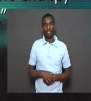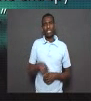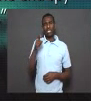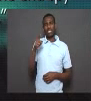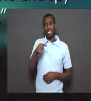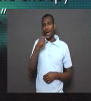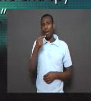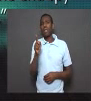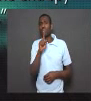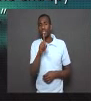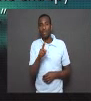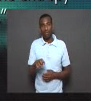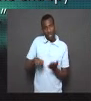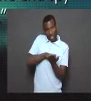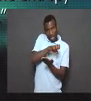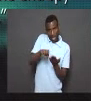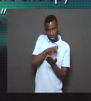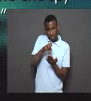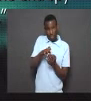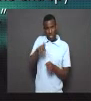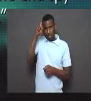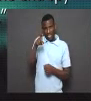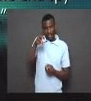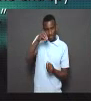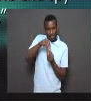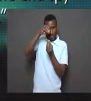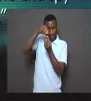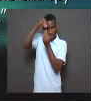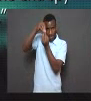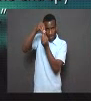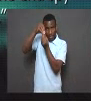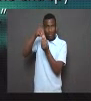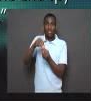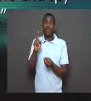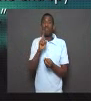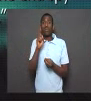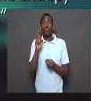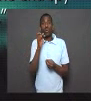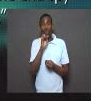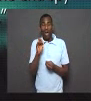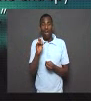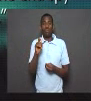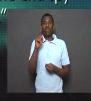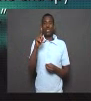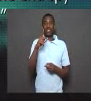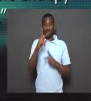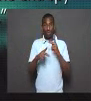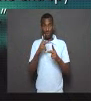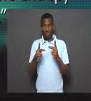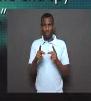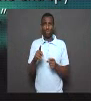The implication is that entropy must increase no matter the